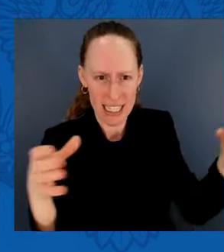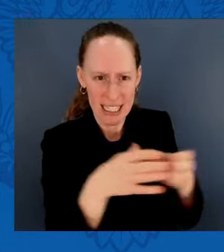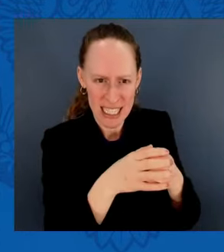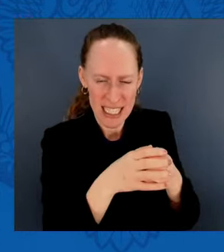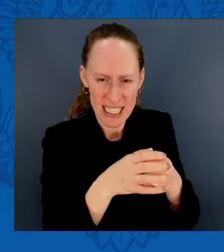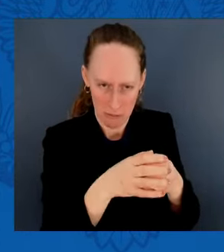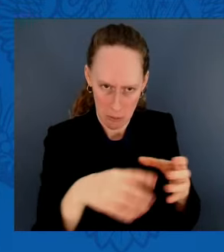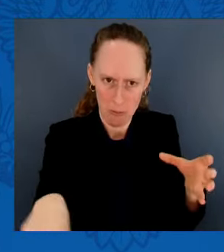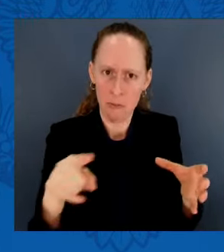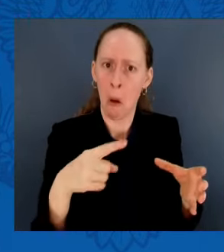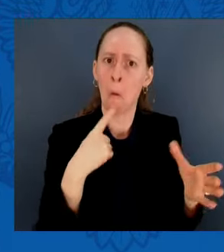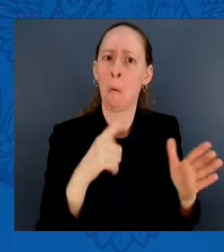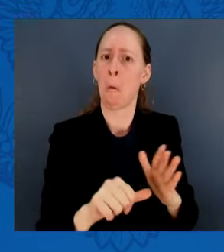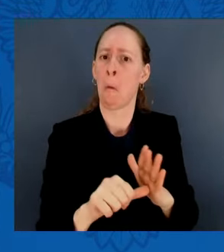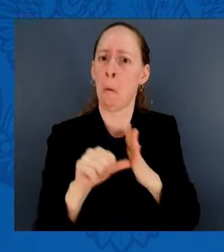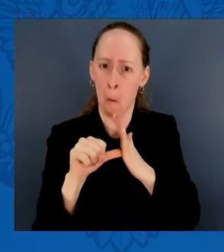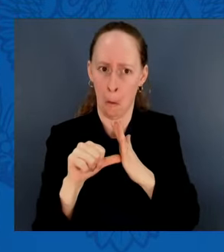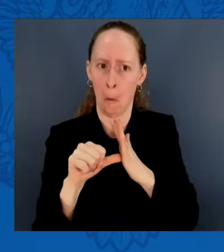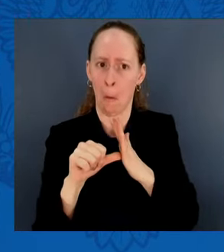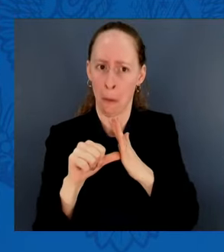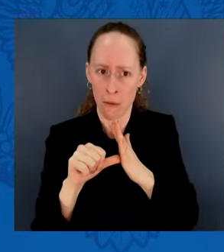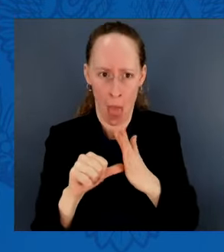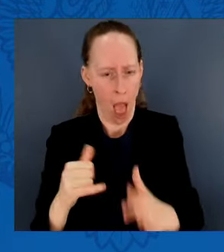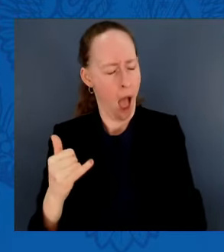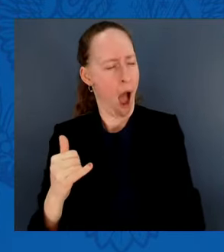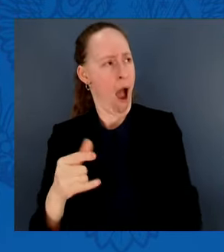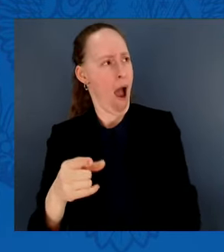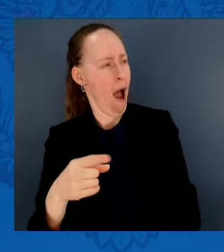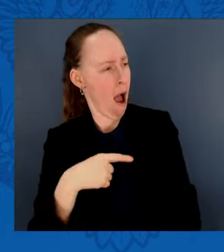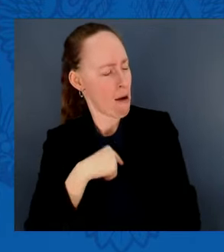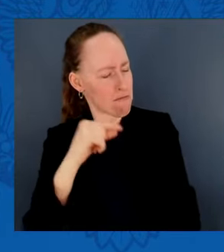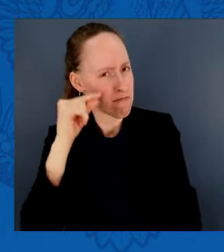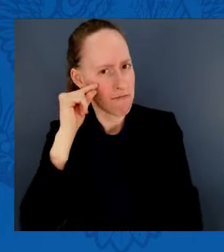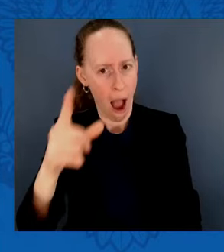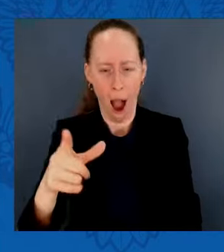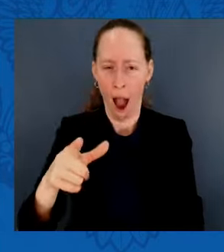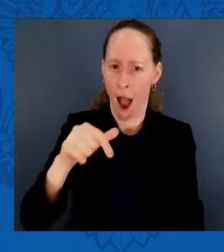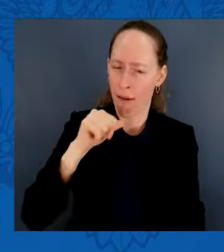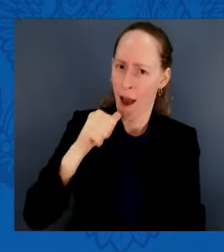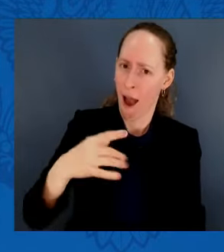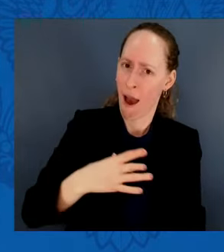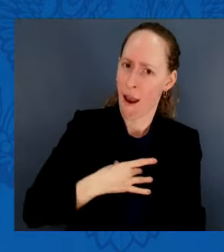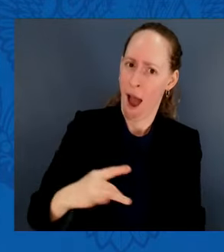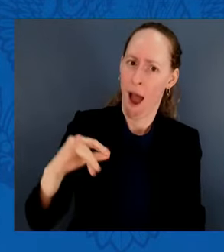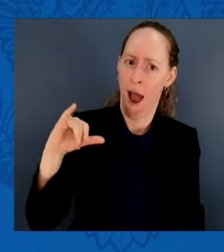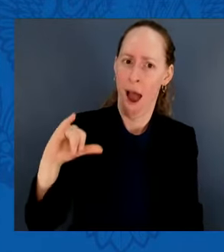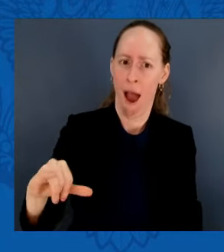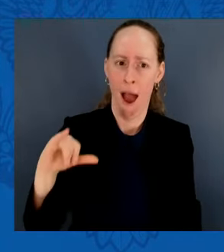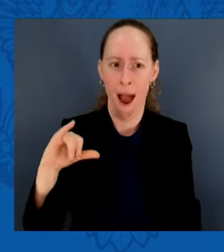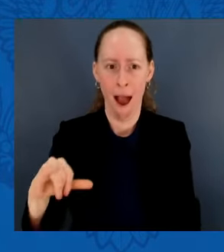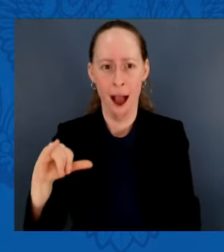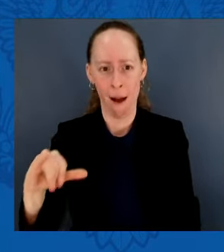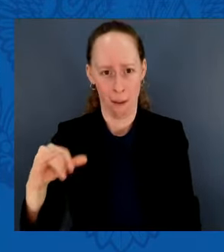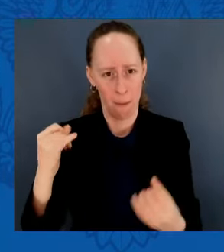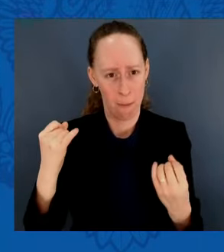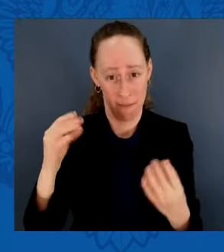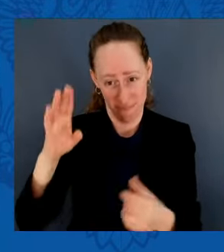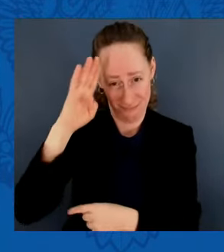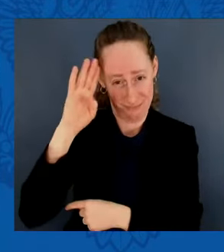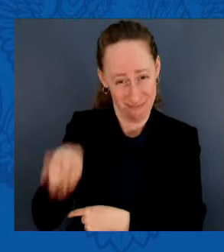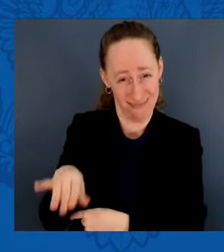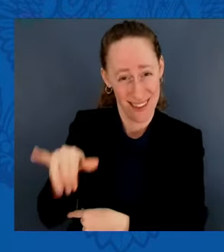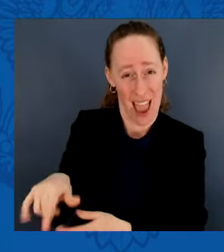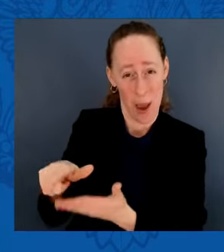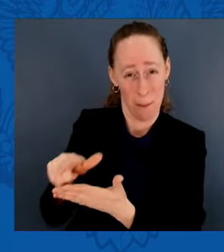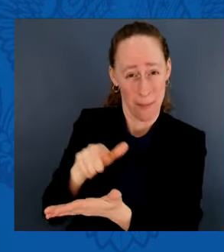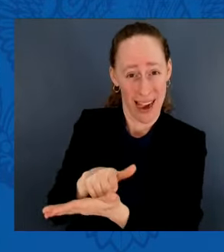That's amazing. That bipartisan bill would hire 1,500 more security agents and officers, 100 more immigration